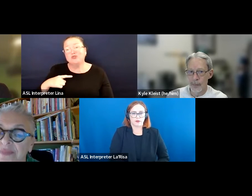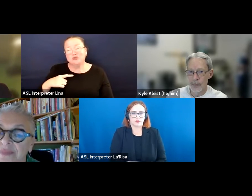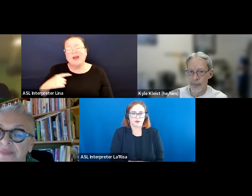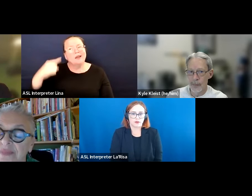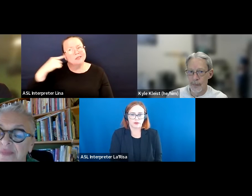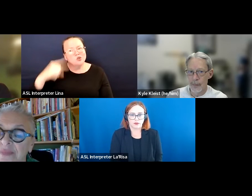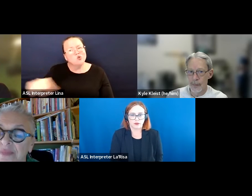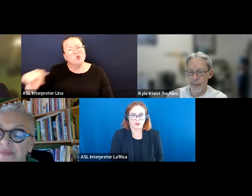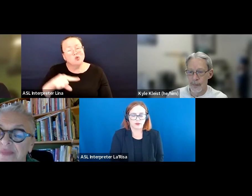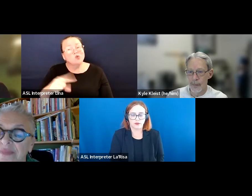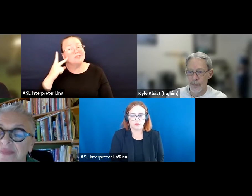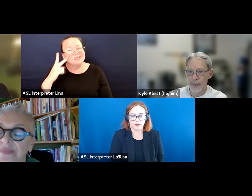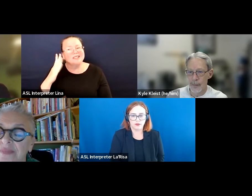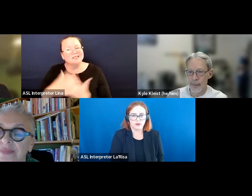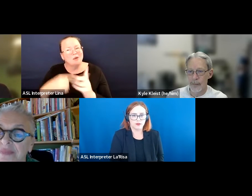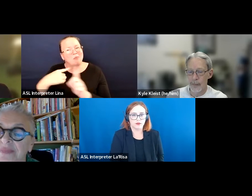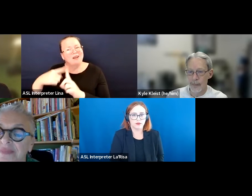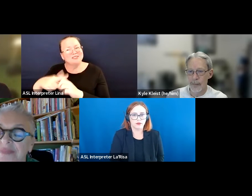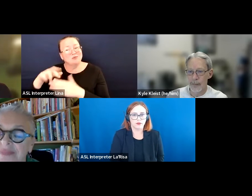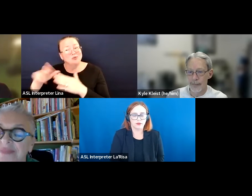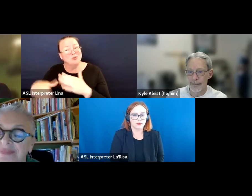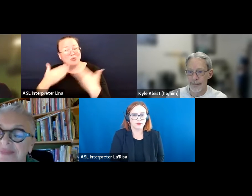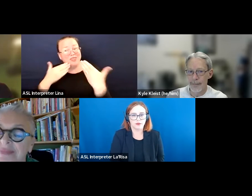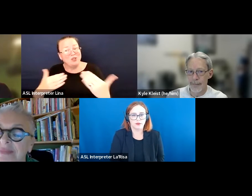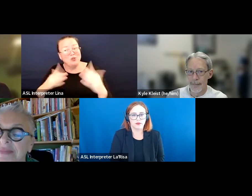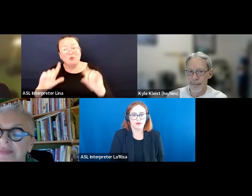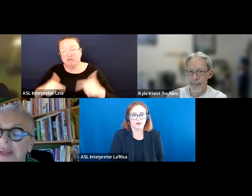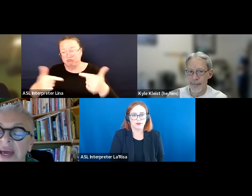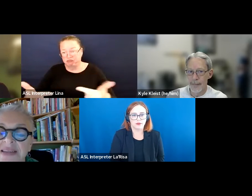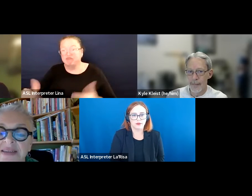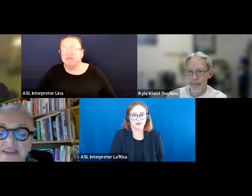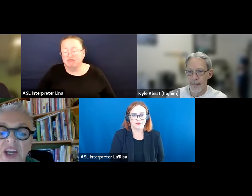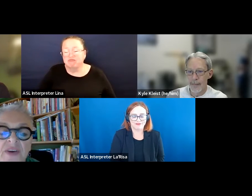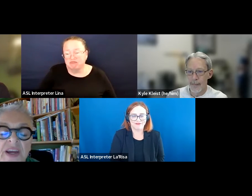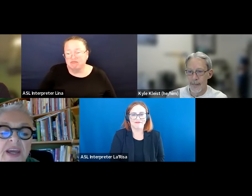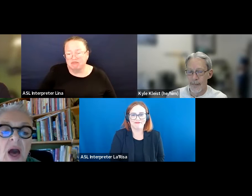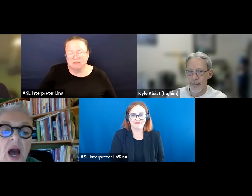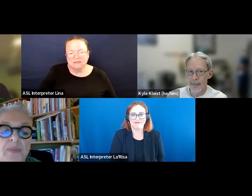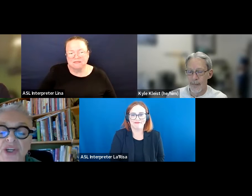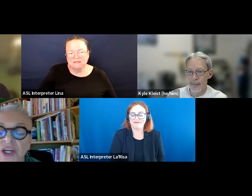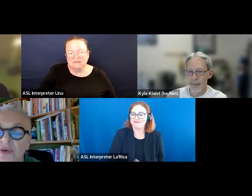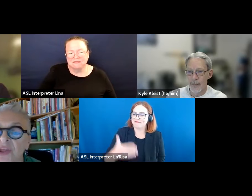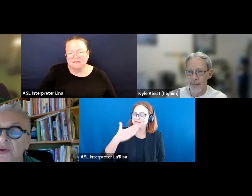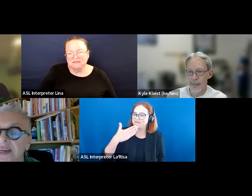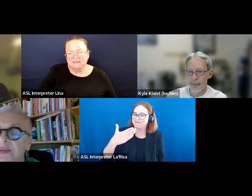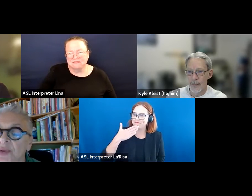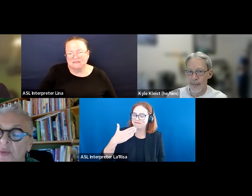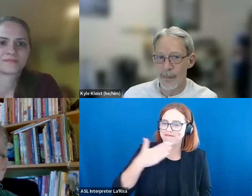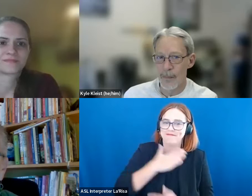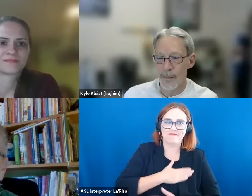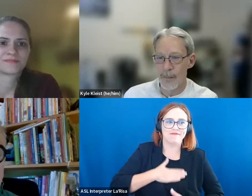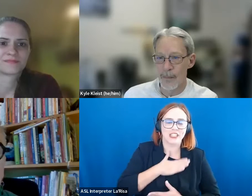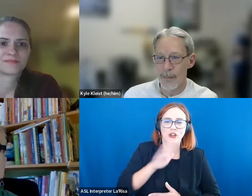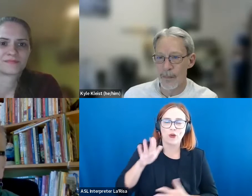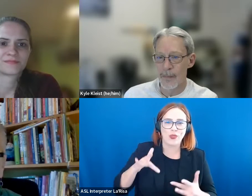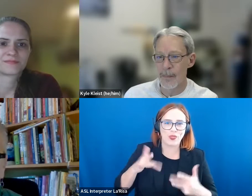I think you will find some really positive results. So thank you. Yes, thank you, Vicki. I appreciate your enthusiasm on that